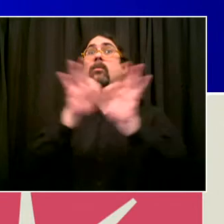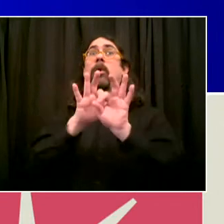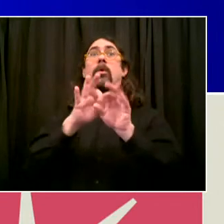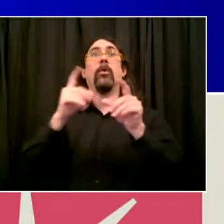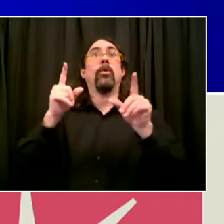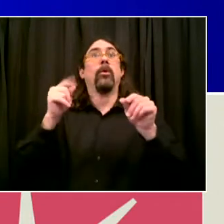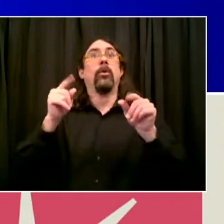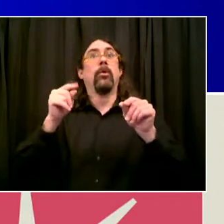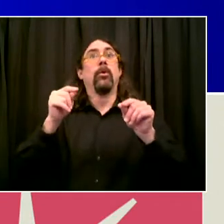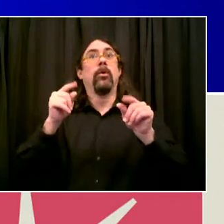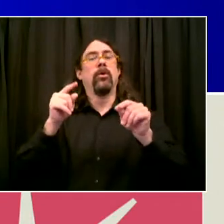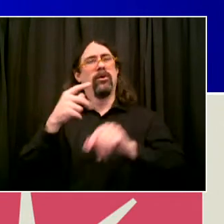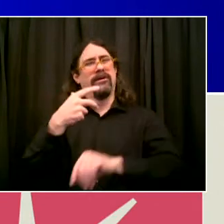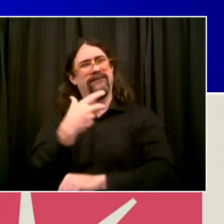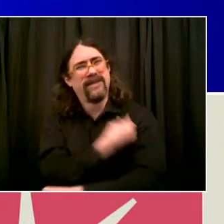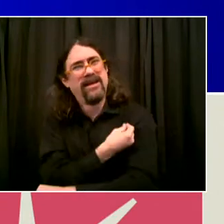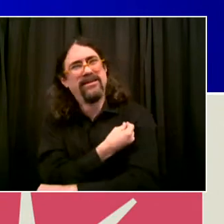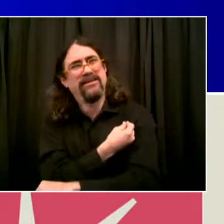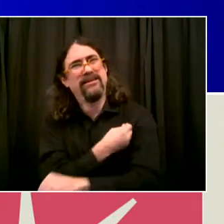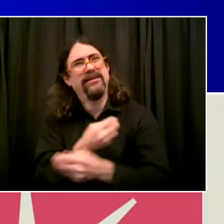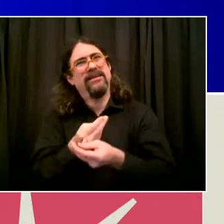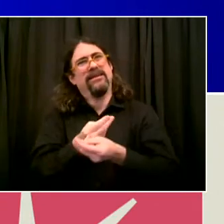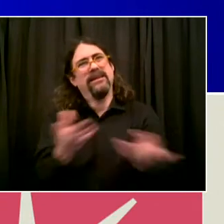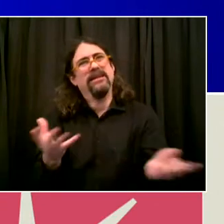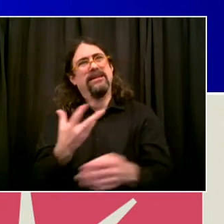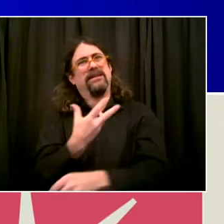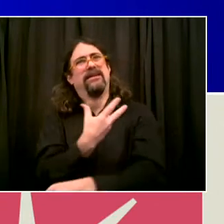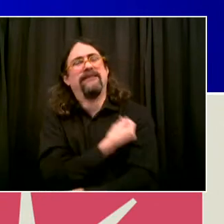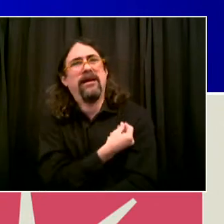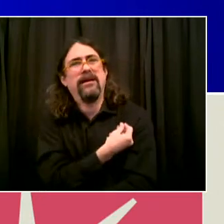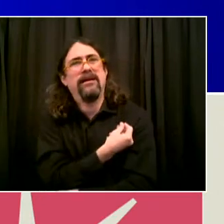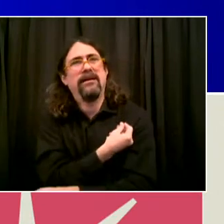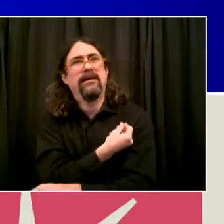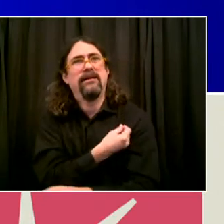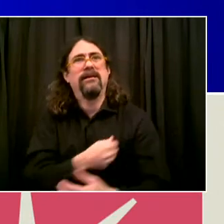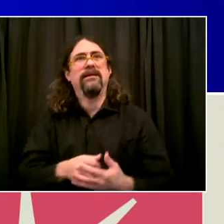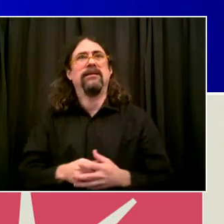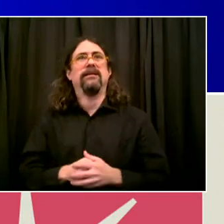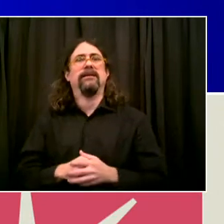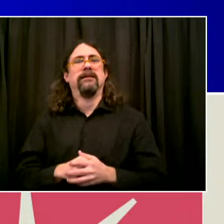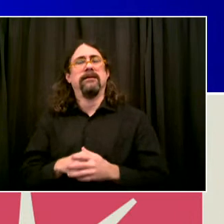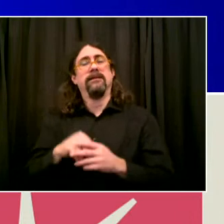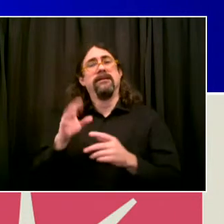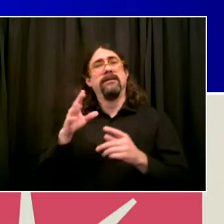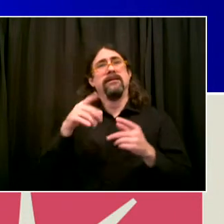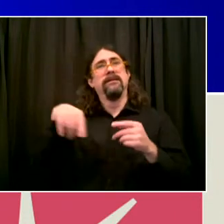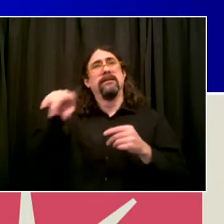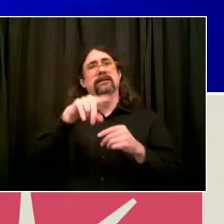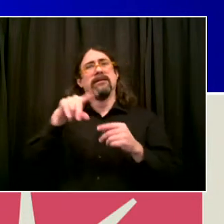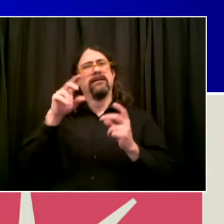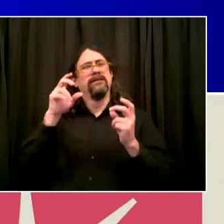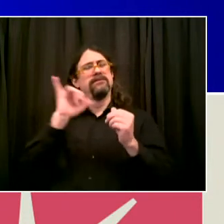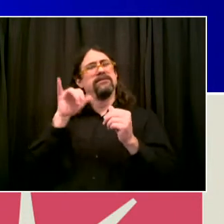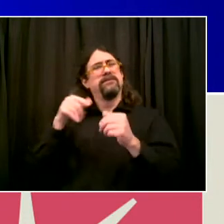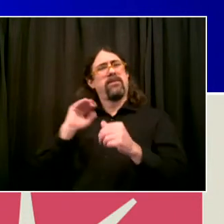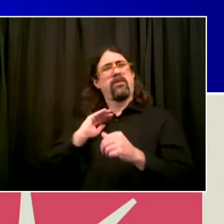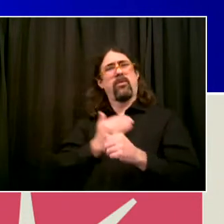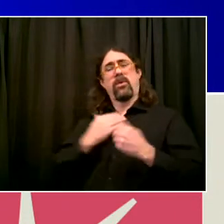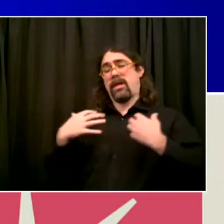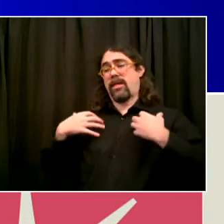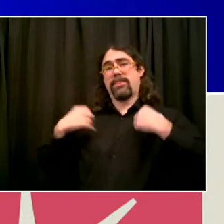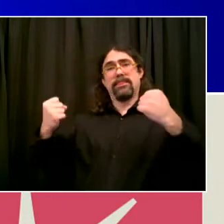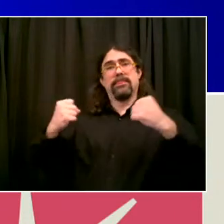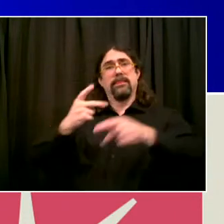recognize there's a problem, and as a community, all of us address that problem together. So we're going to talk